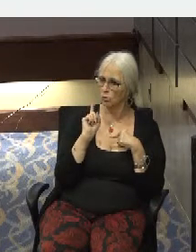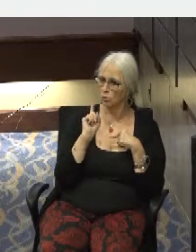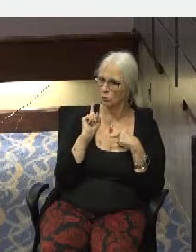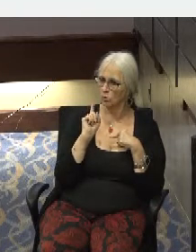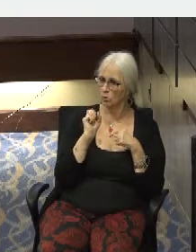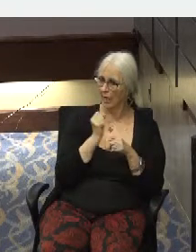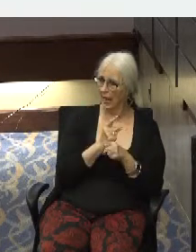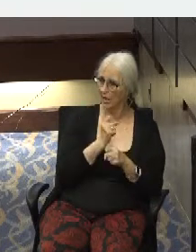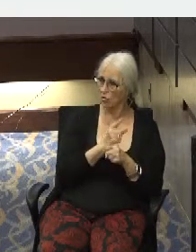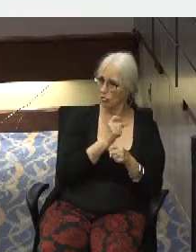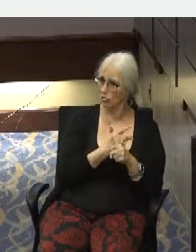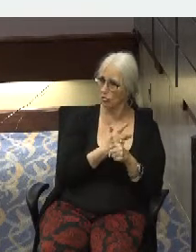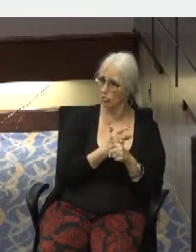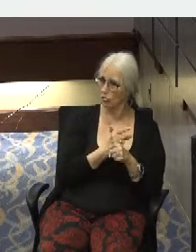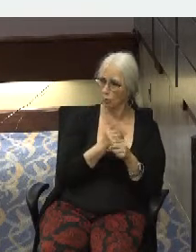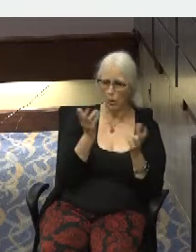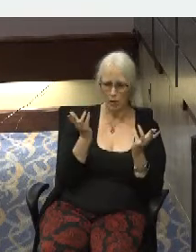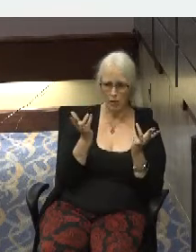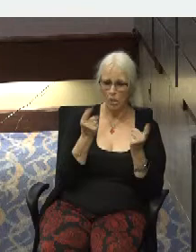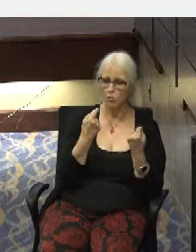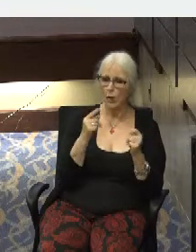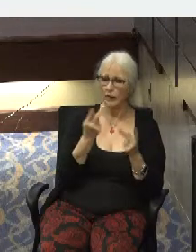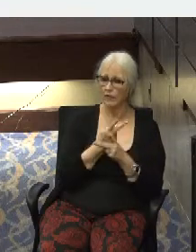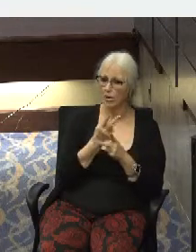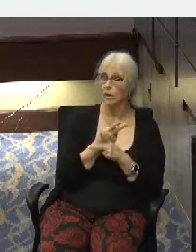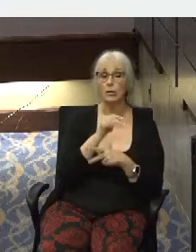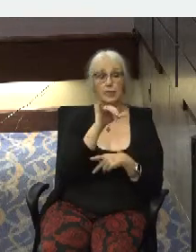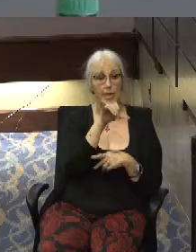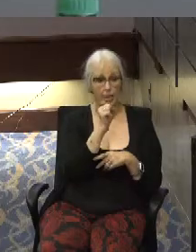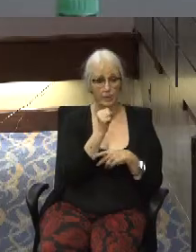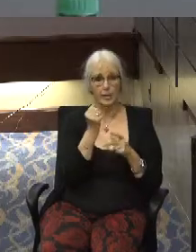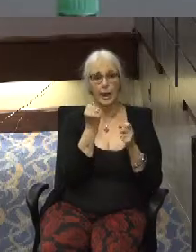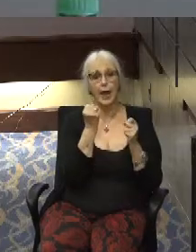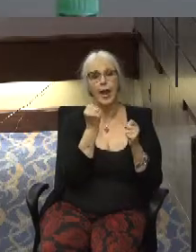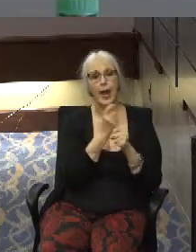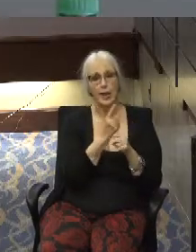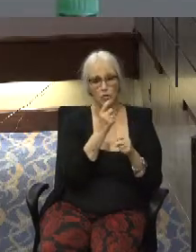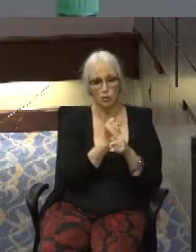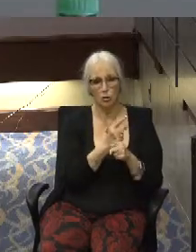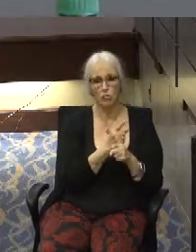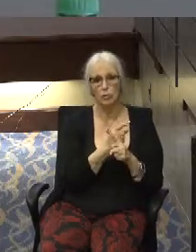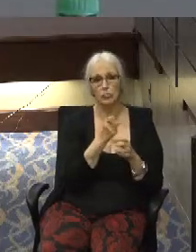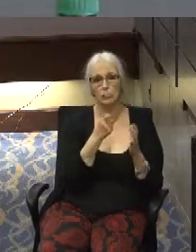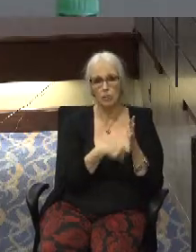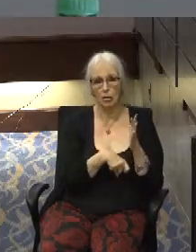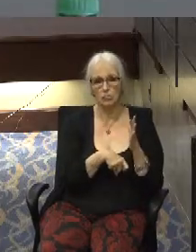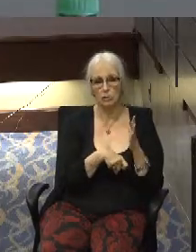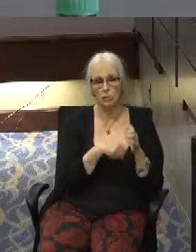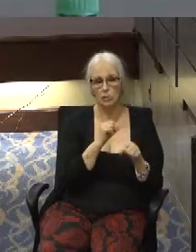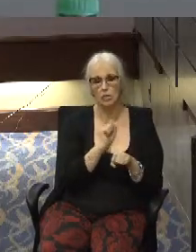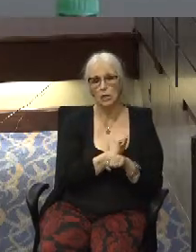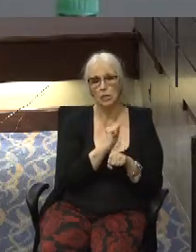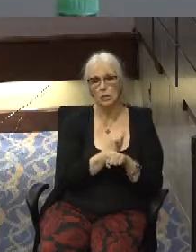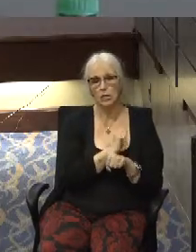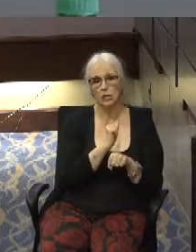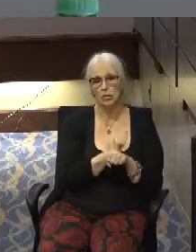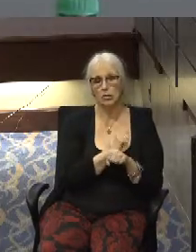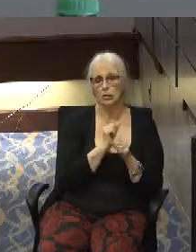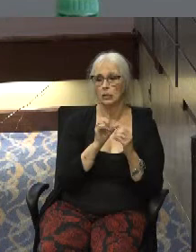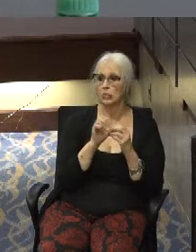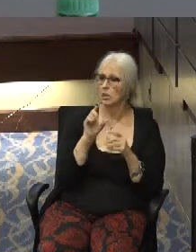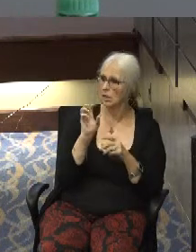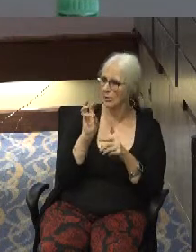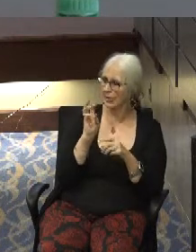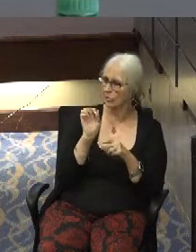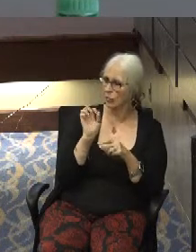annual or what I'm trying to figure out. Yes, these are annual operations costs from the existing so to 6.7